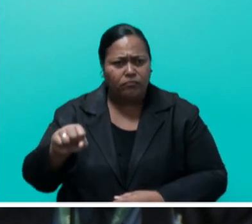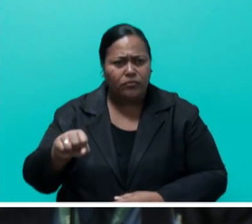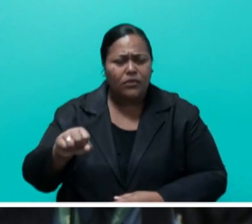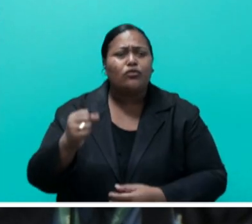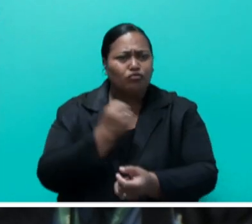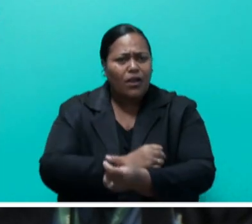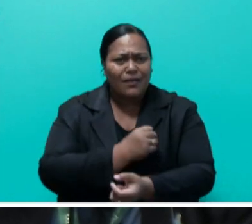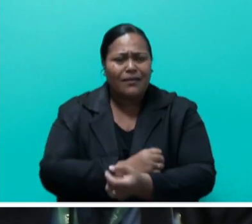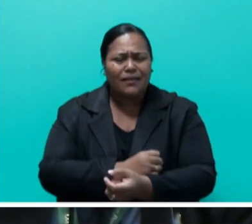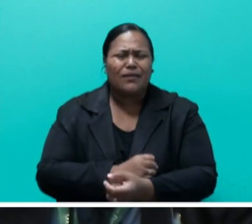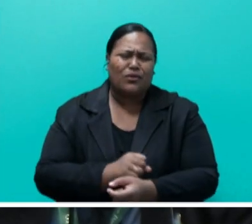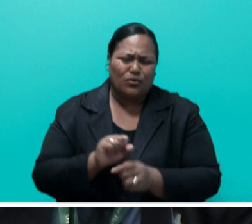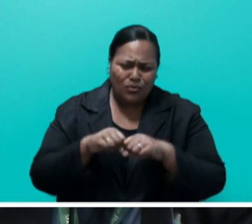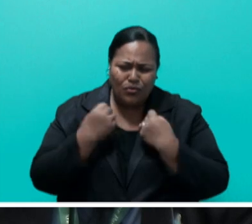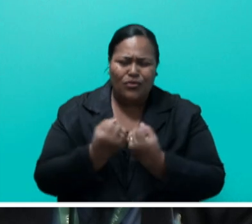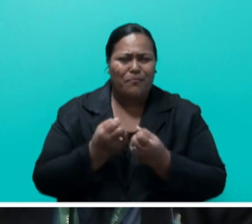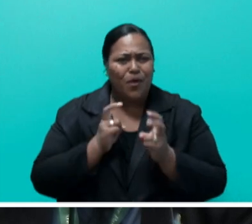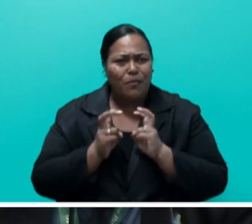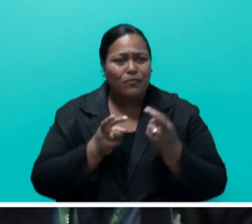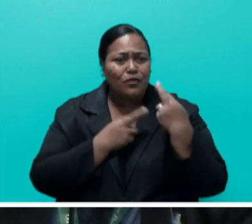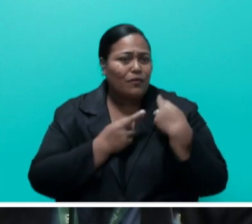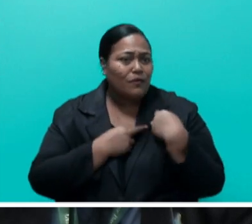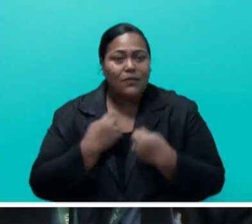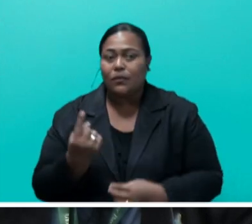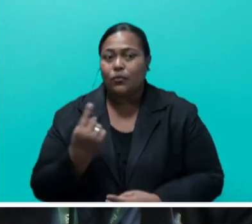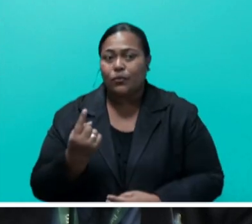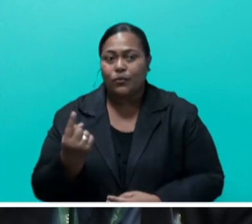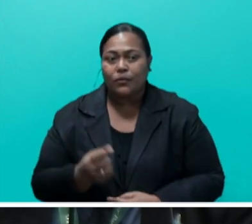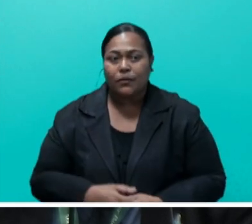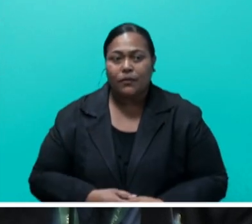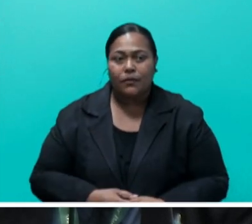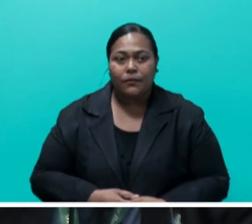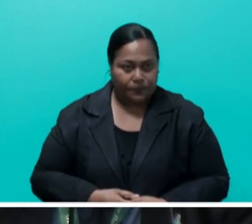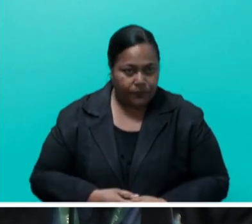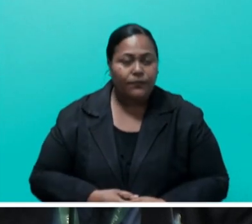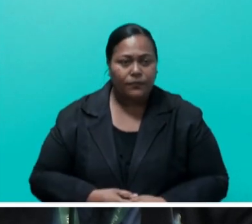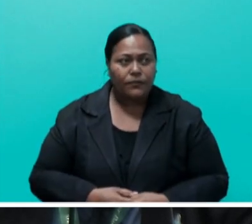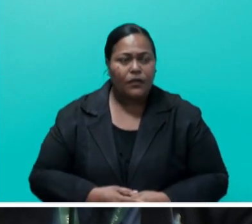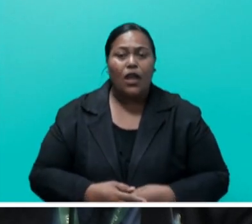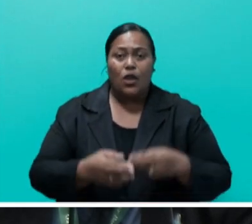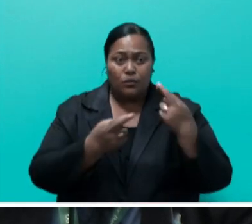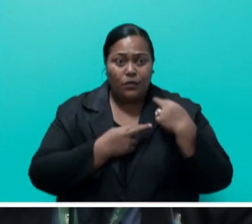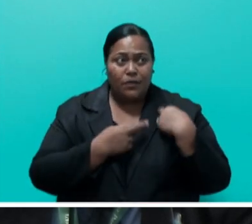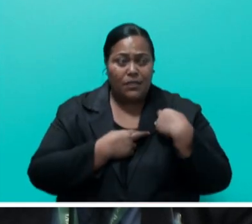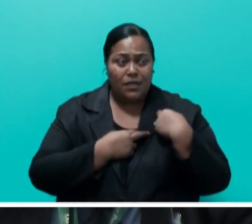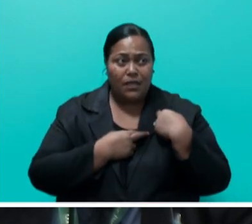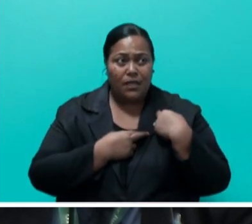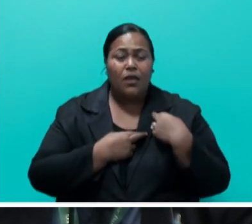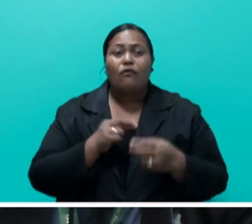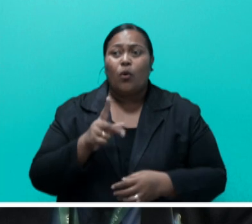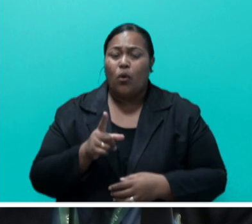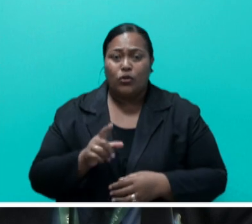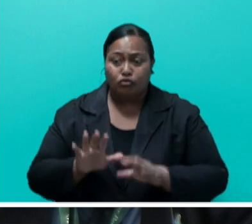problem. This responsibility, the responsibility of the curtailment of drugs is the responsibility of